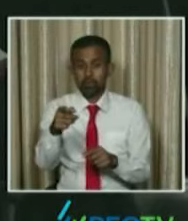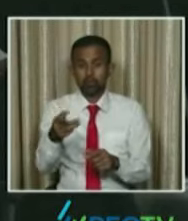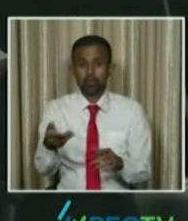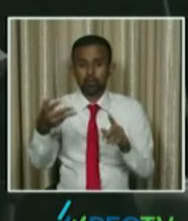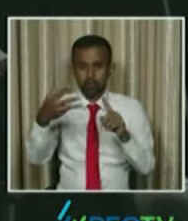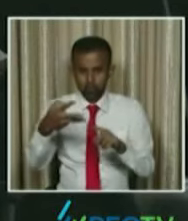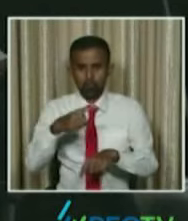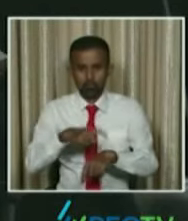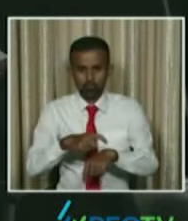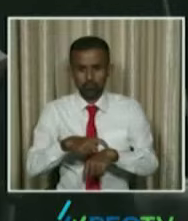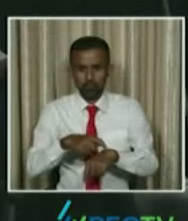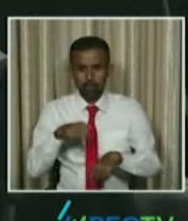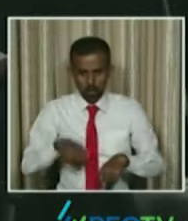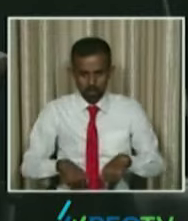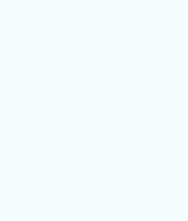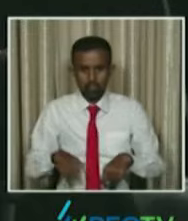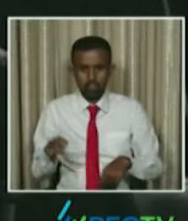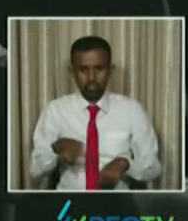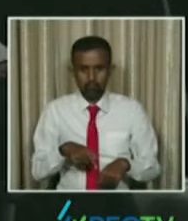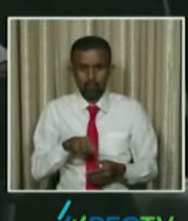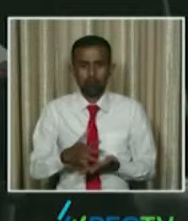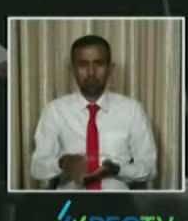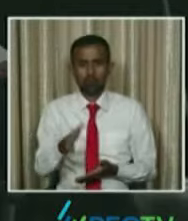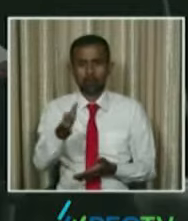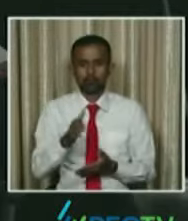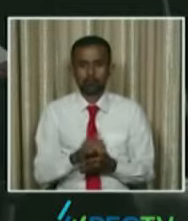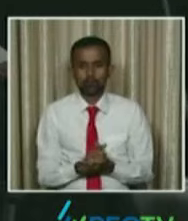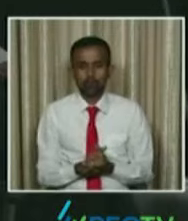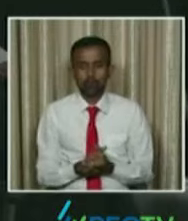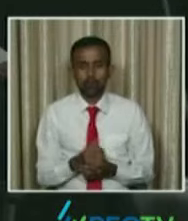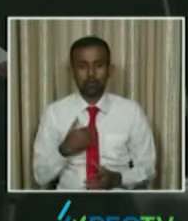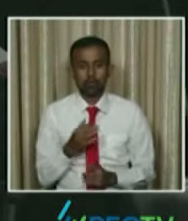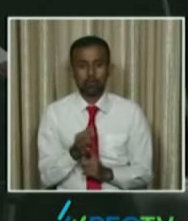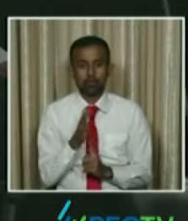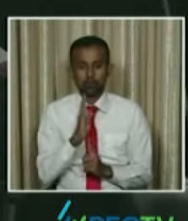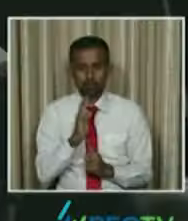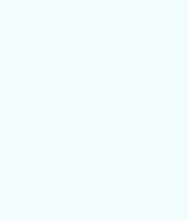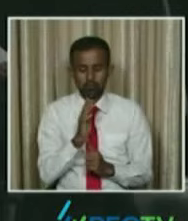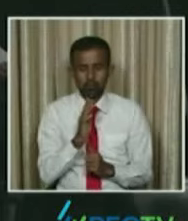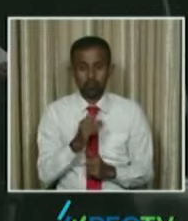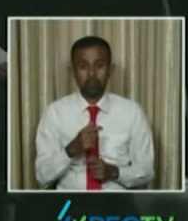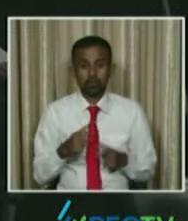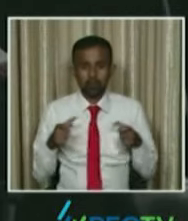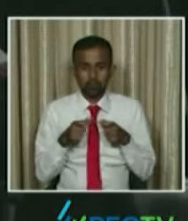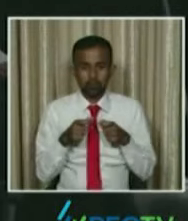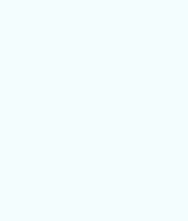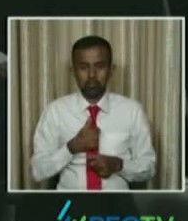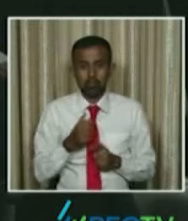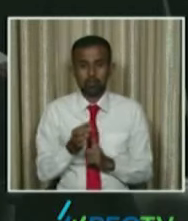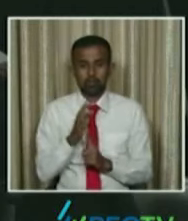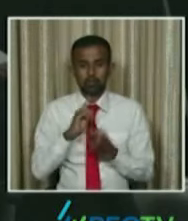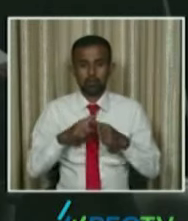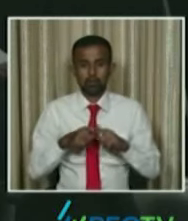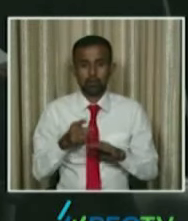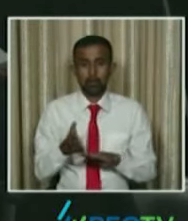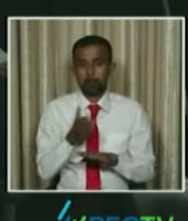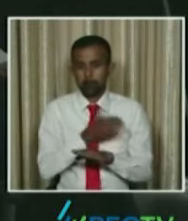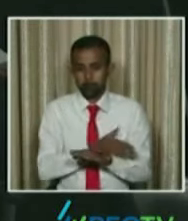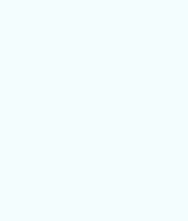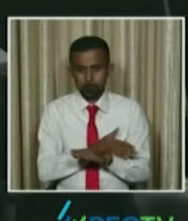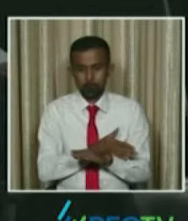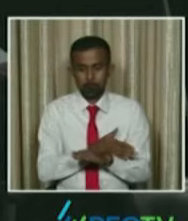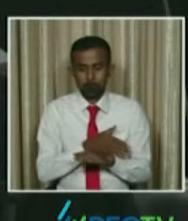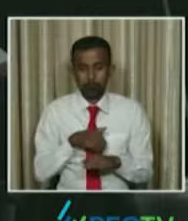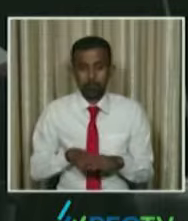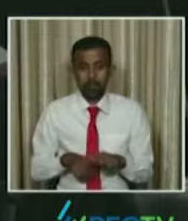it should be passed. The agreement I had with the president is that before the presidential election, that this would be cleared. The legal hurdle would be